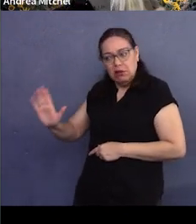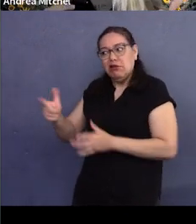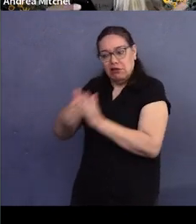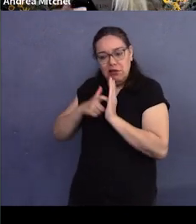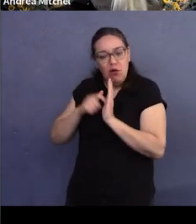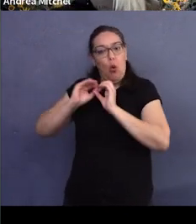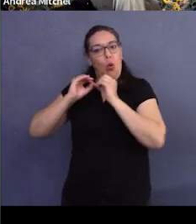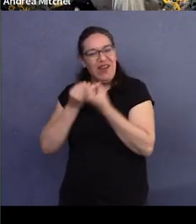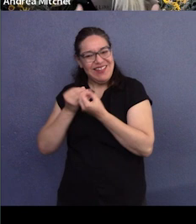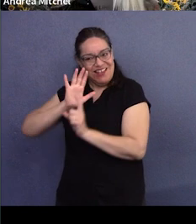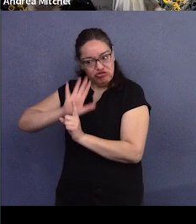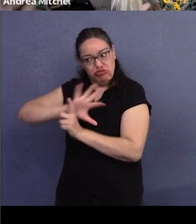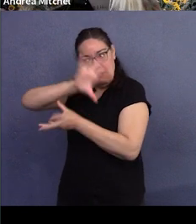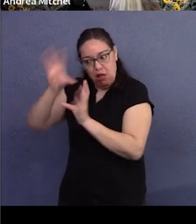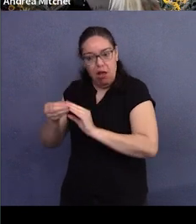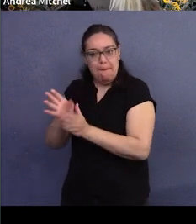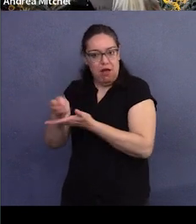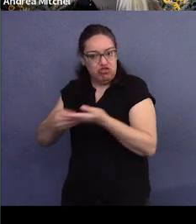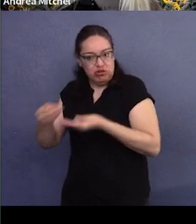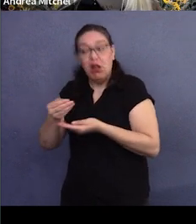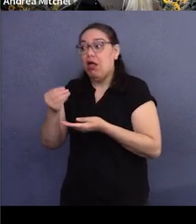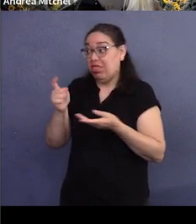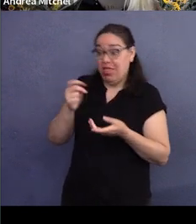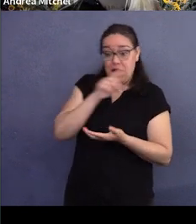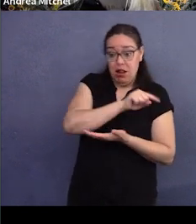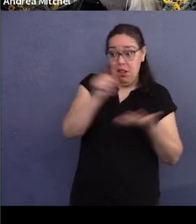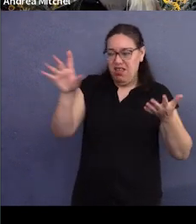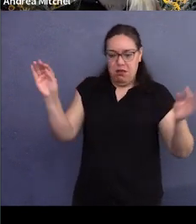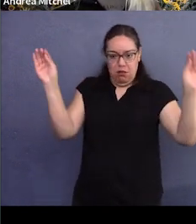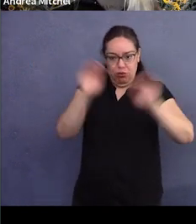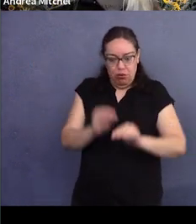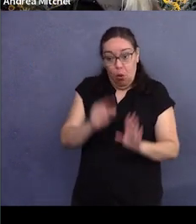a budget that hopefully will help you prepare for the Creative Core application.